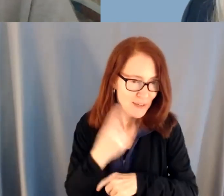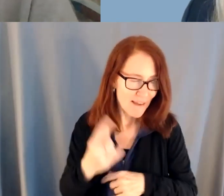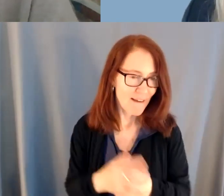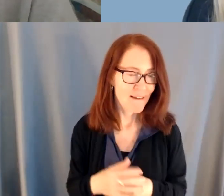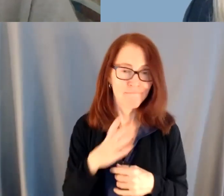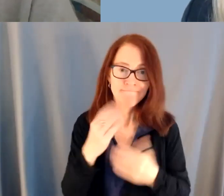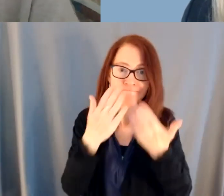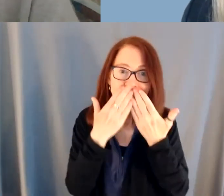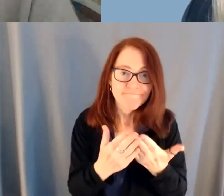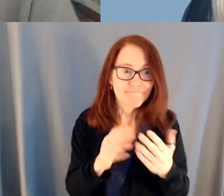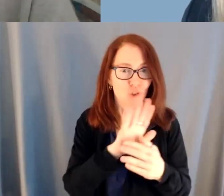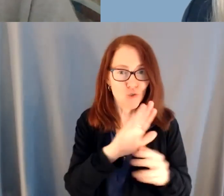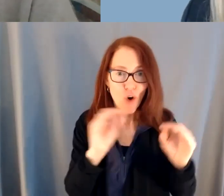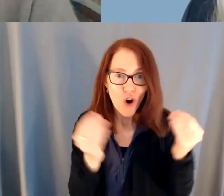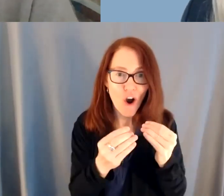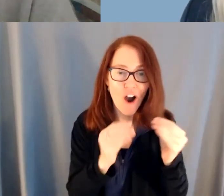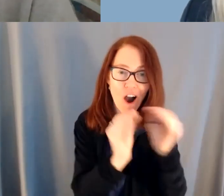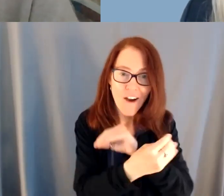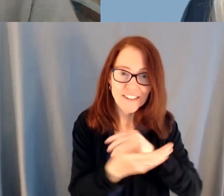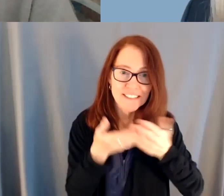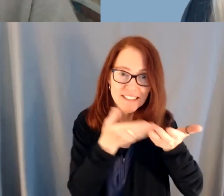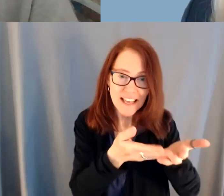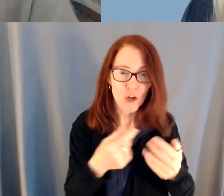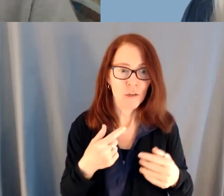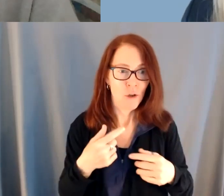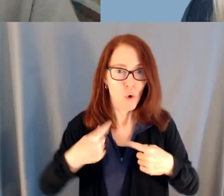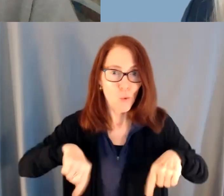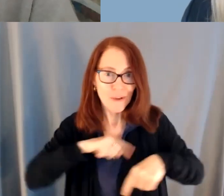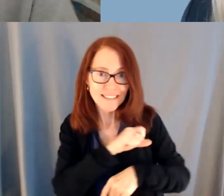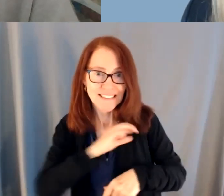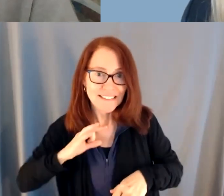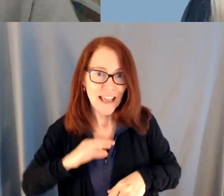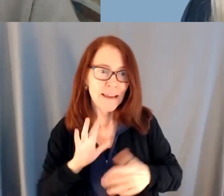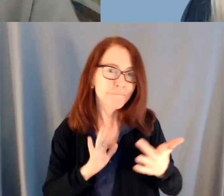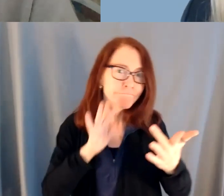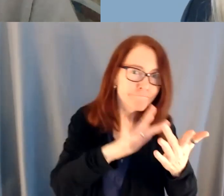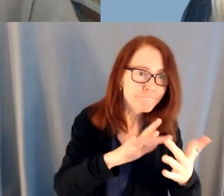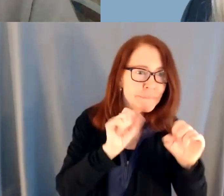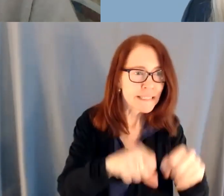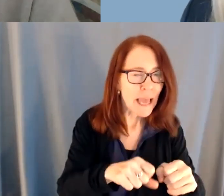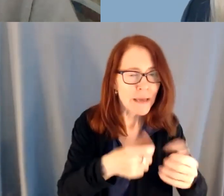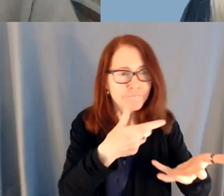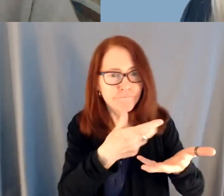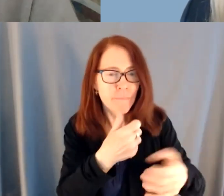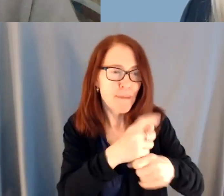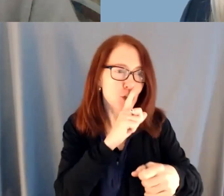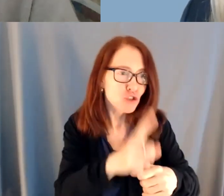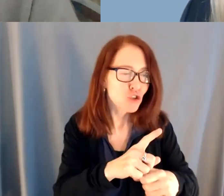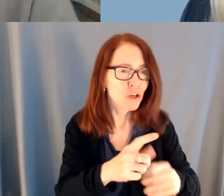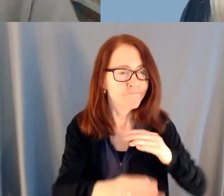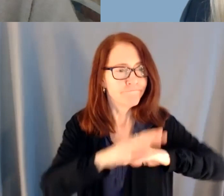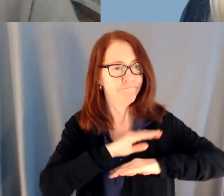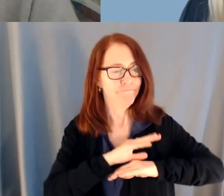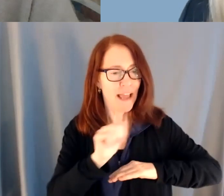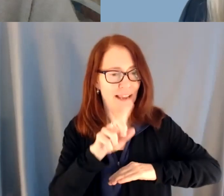your office, and that your office and you can be a resource to us to ensure we're meeting ADA compliance and